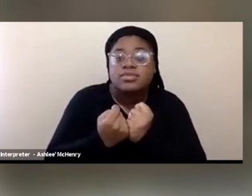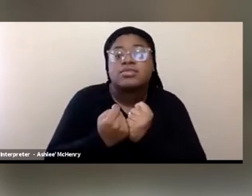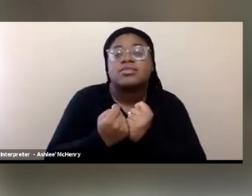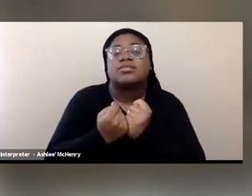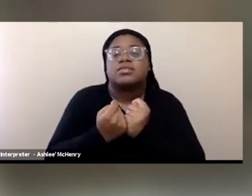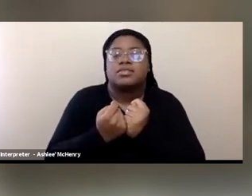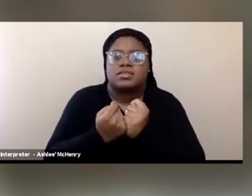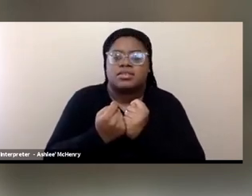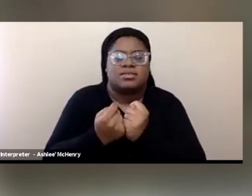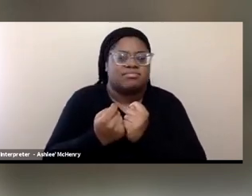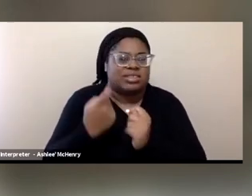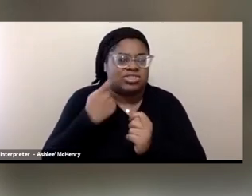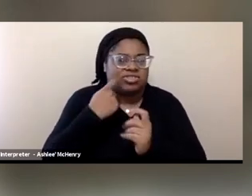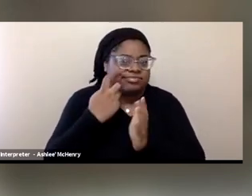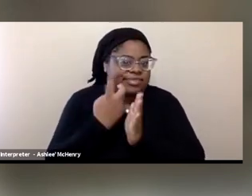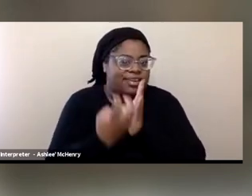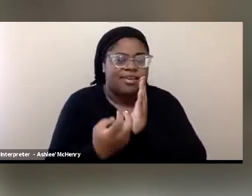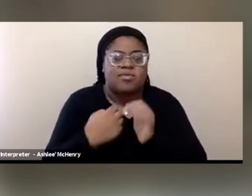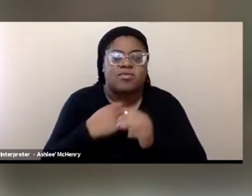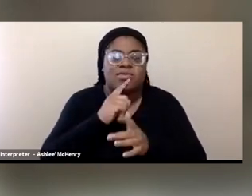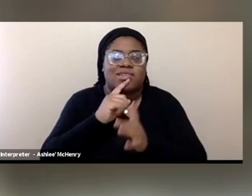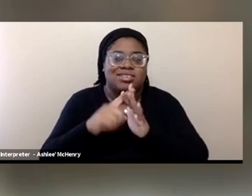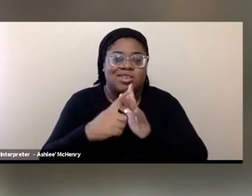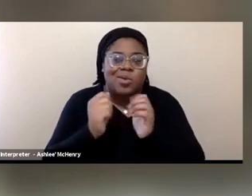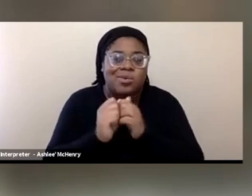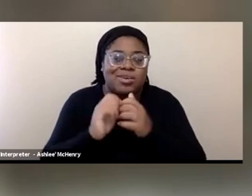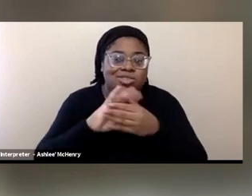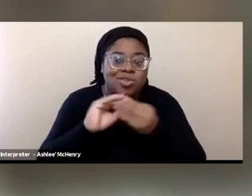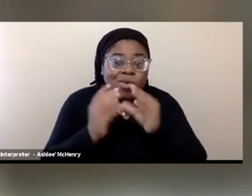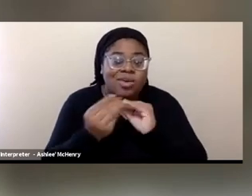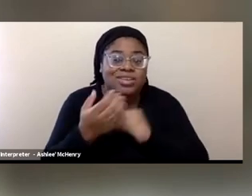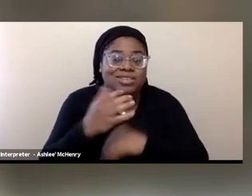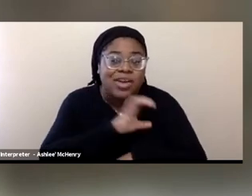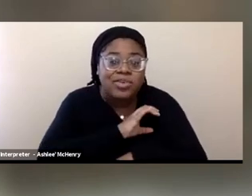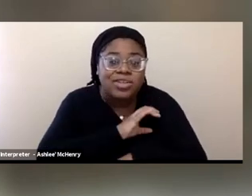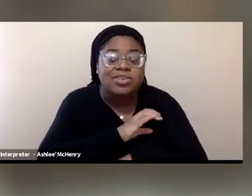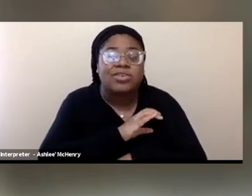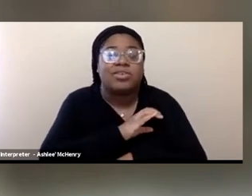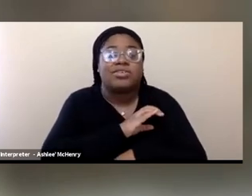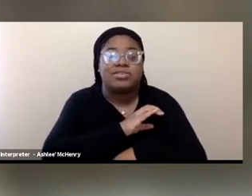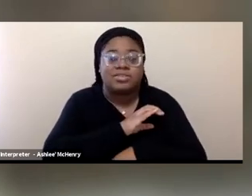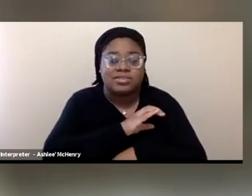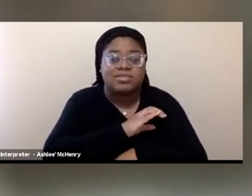and just going deep, it starts with story and character. And